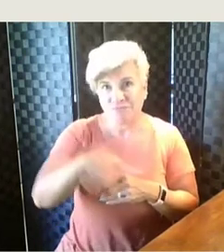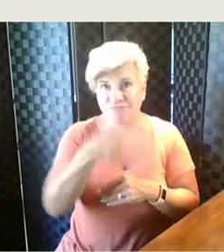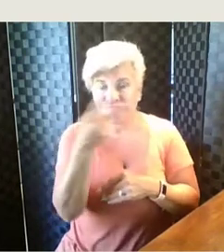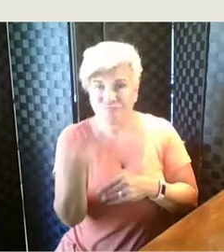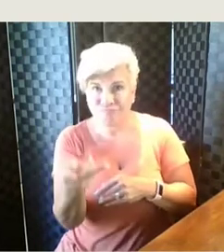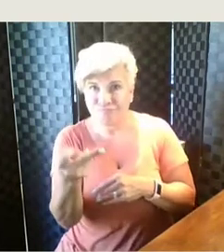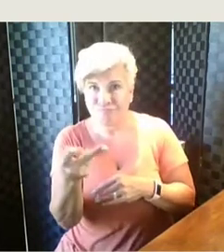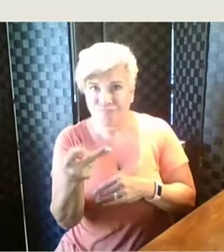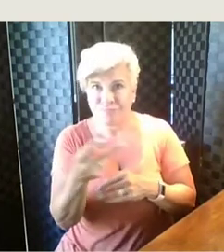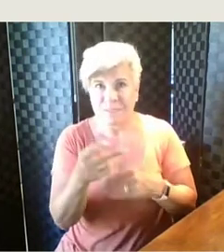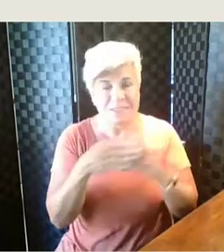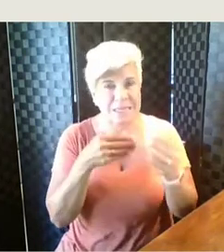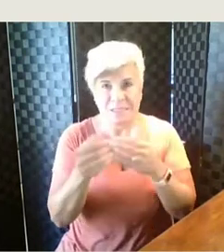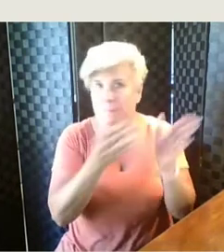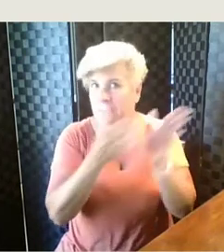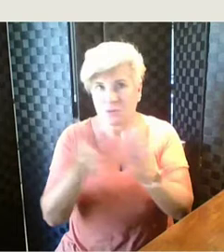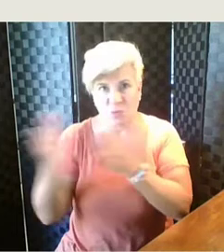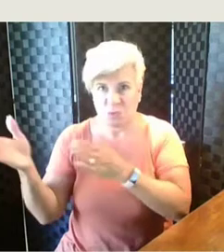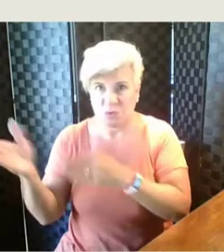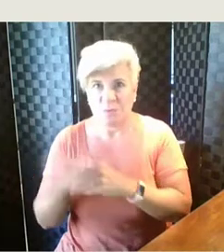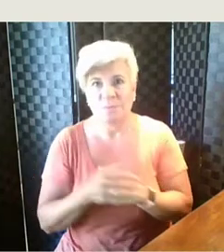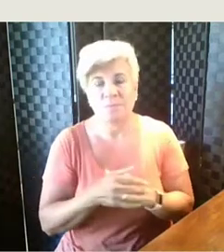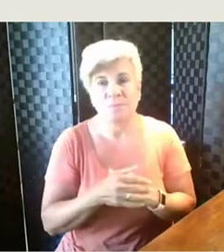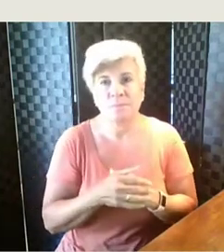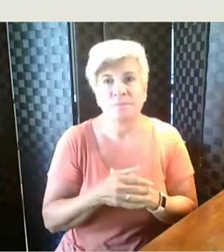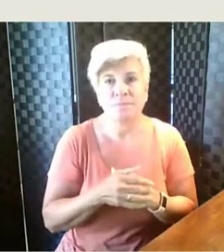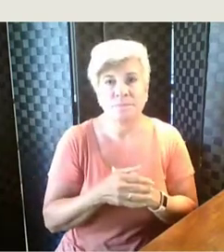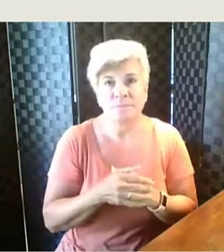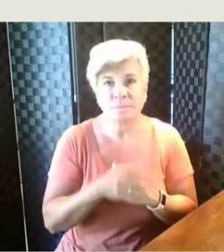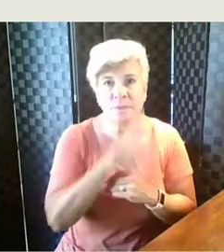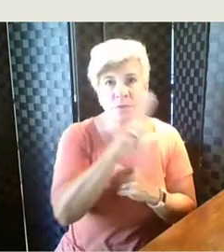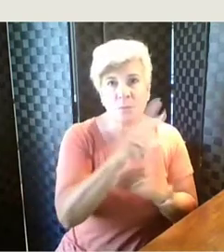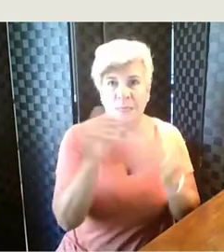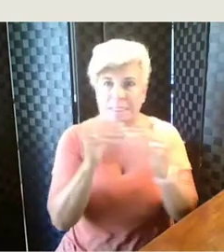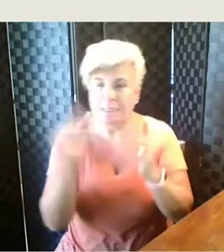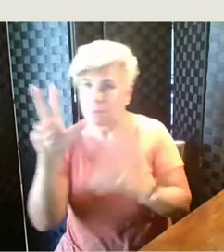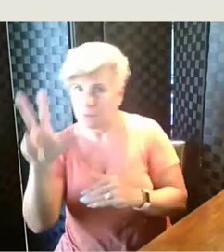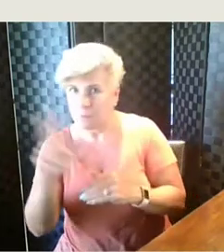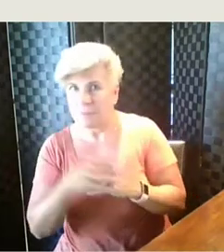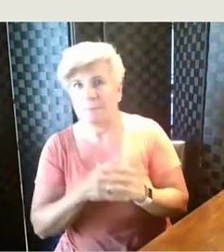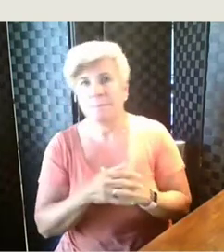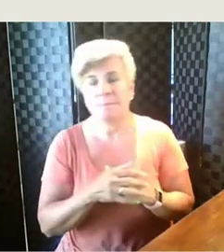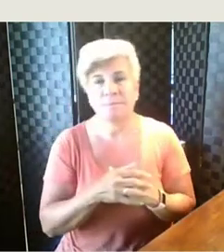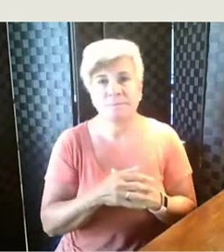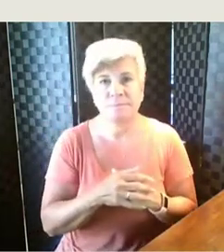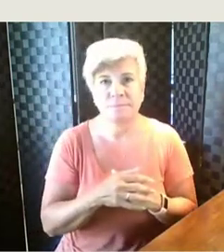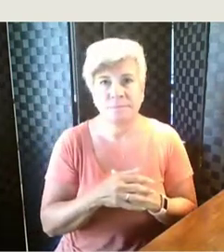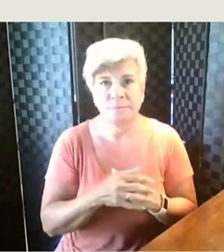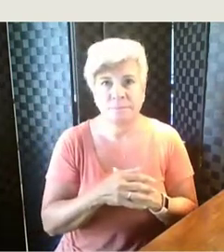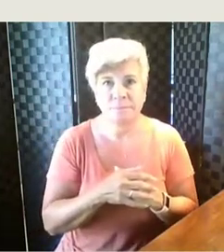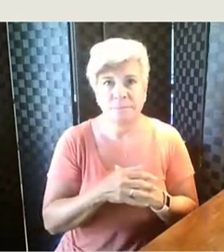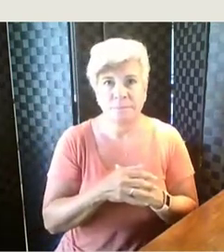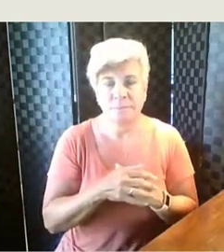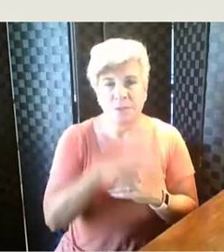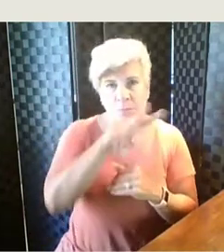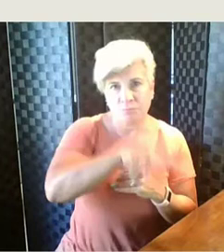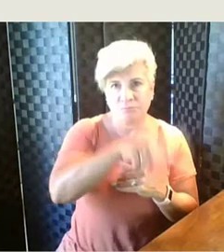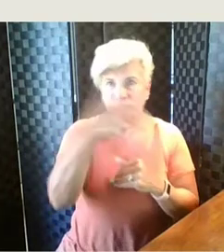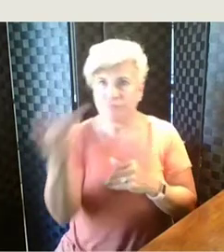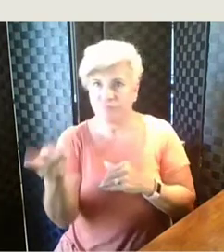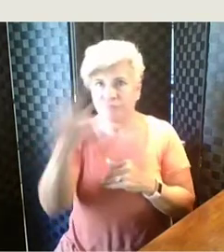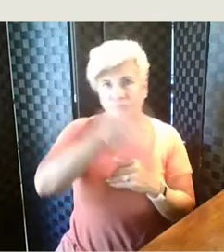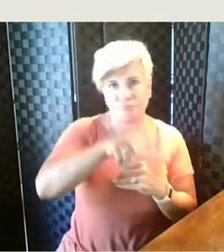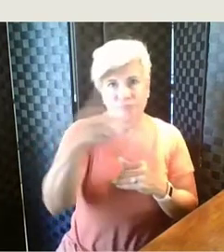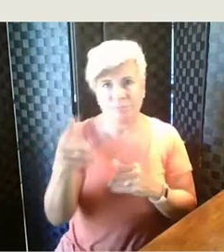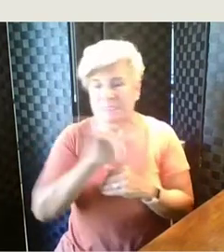2 plus 1, because we have 3 on one side and 3 on the other. We can add numbers in any order and we'll